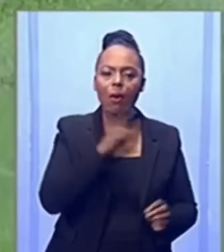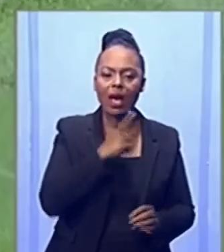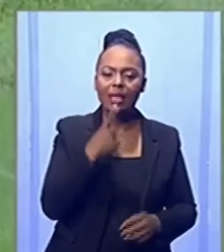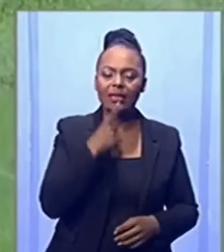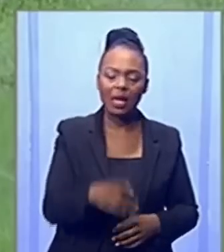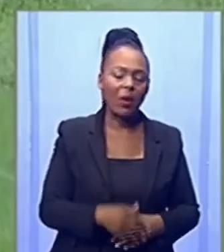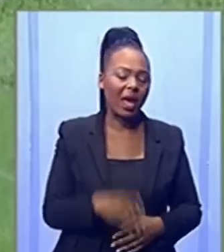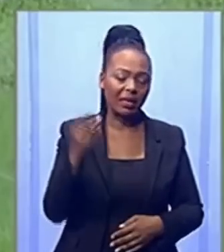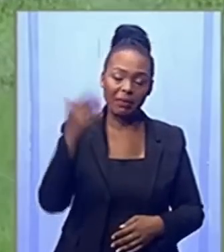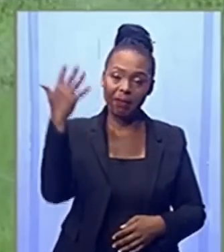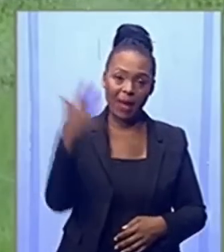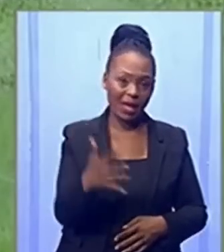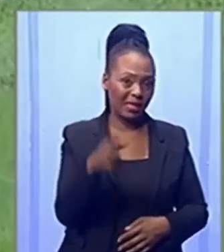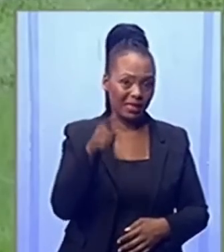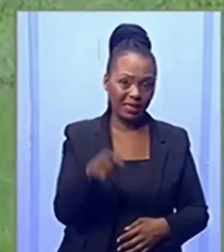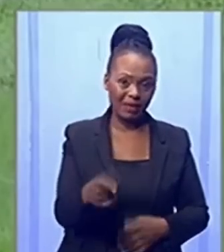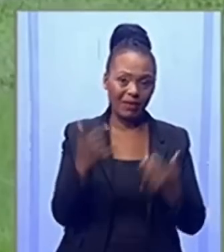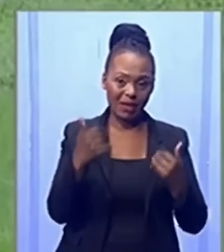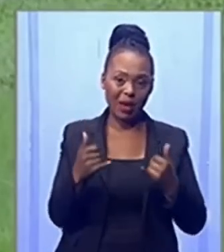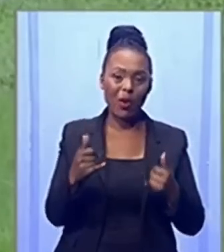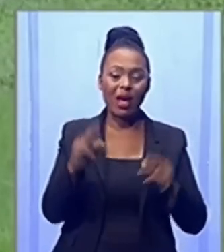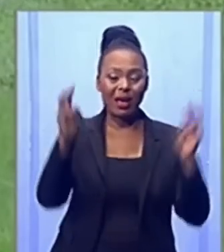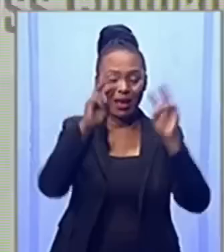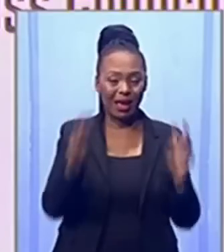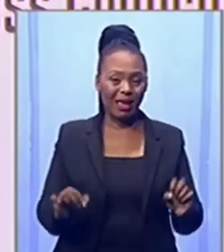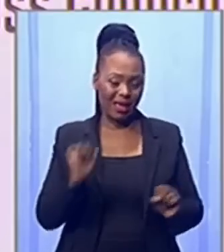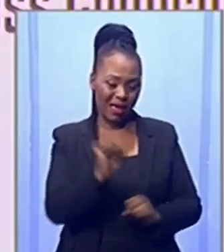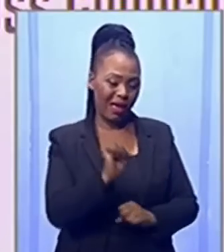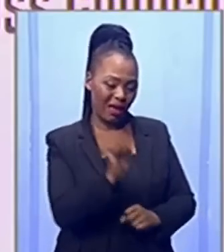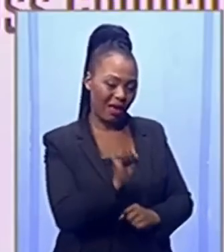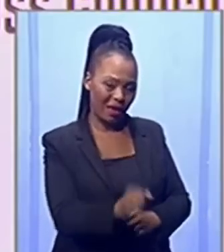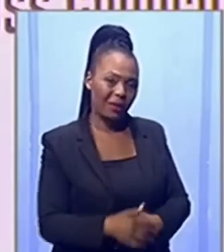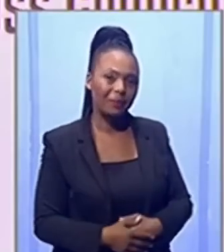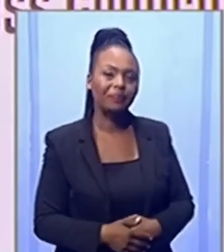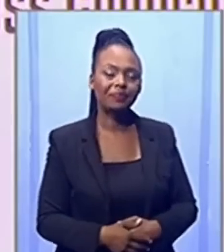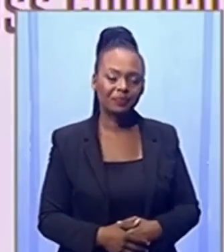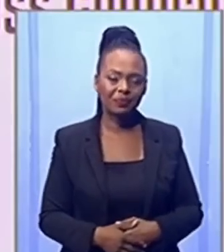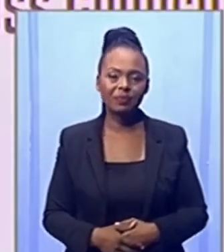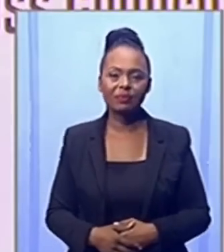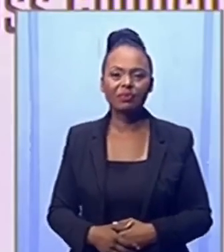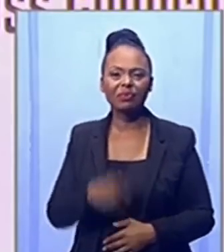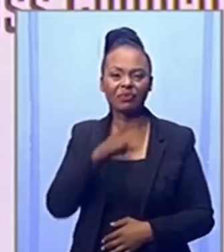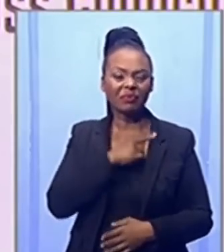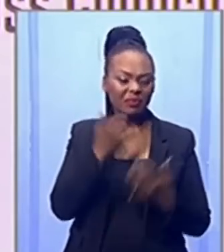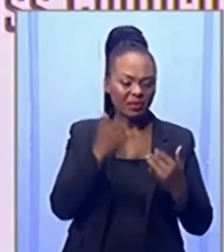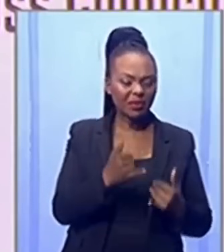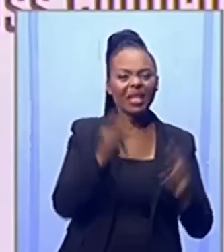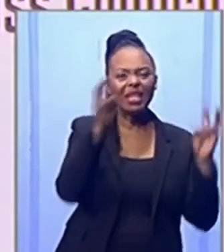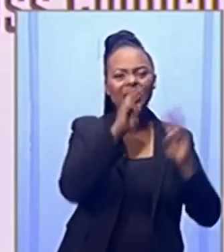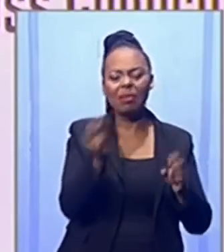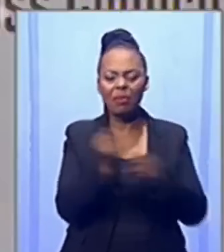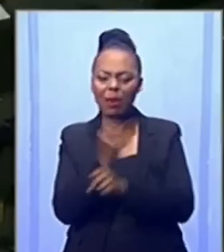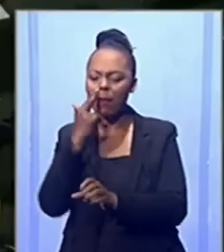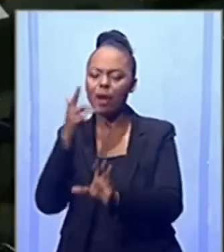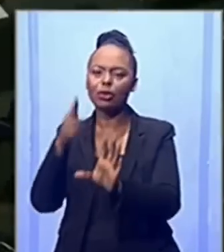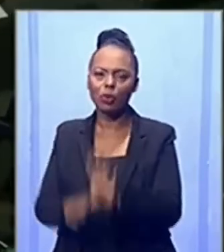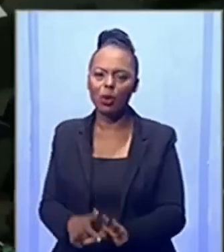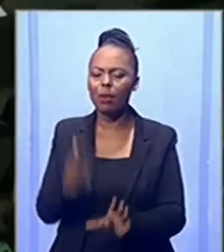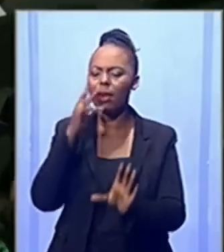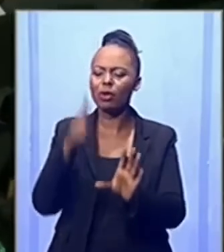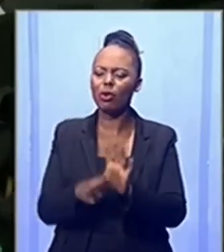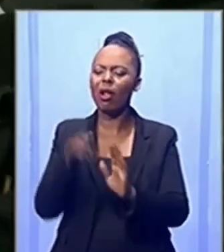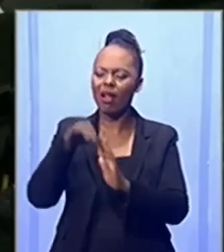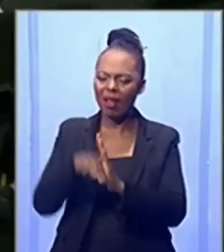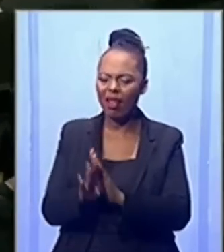e godimonyana ya gase go gopola gore tshwantse o reke gase e tshwana le petrolo theko ya yona e ya godimo le